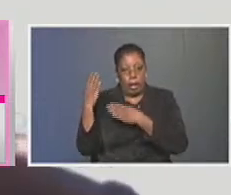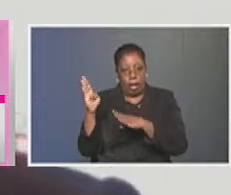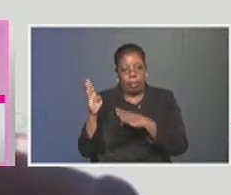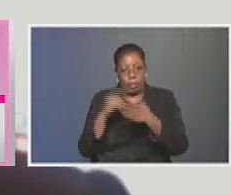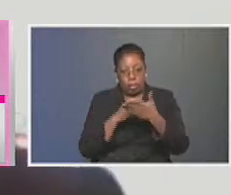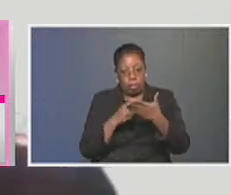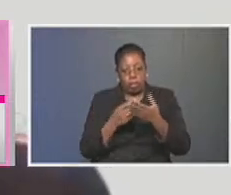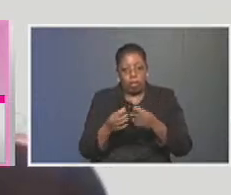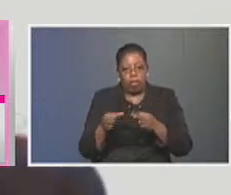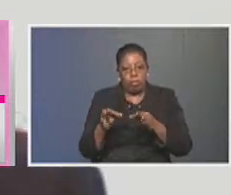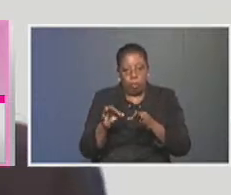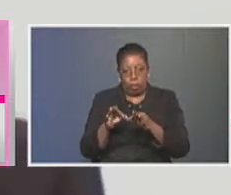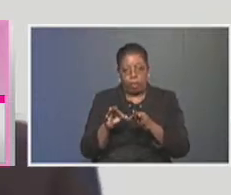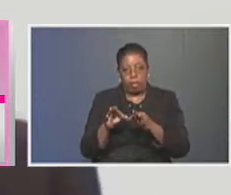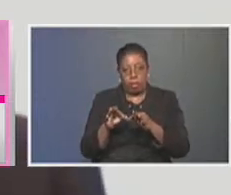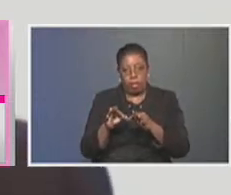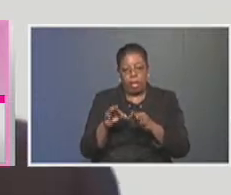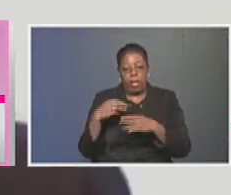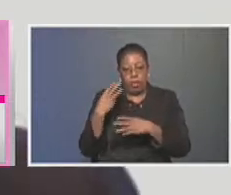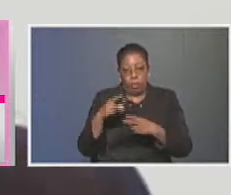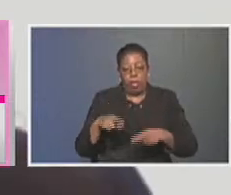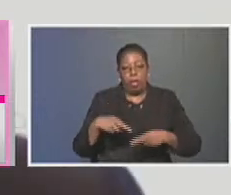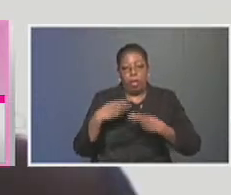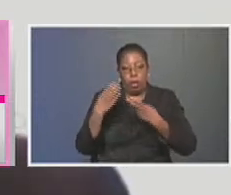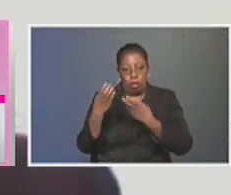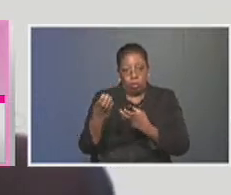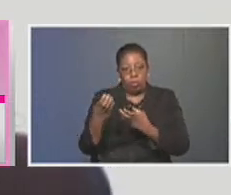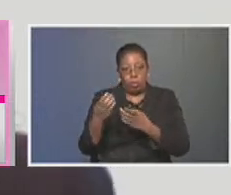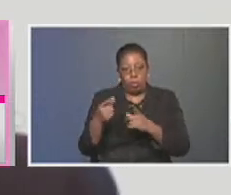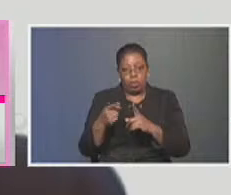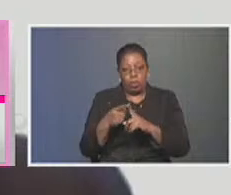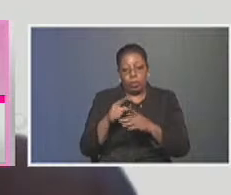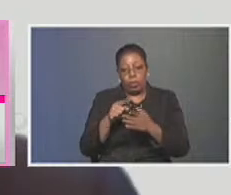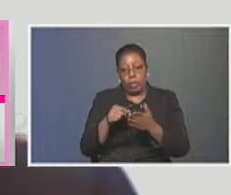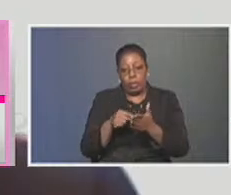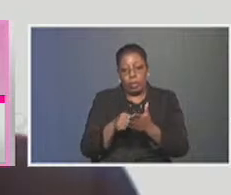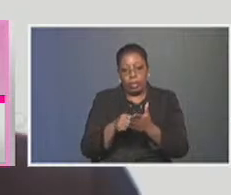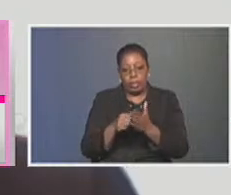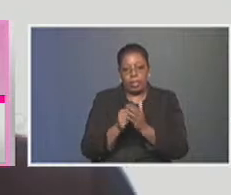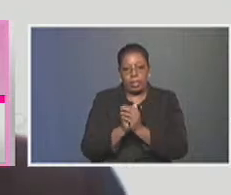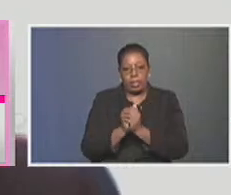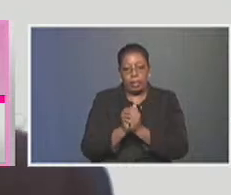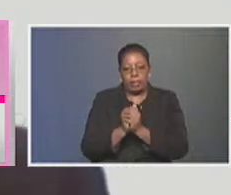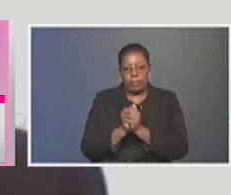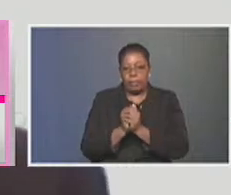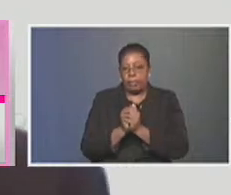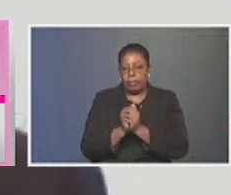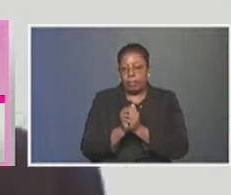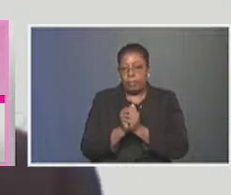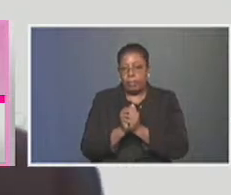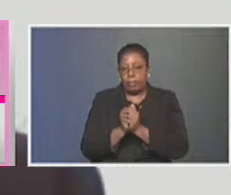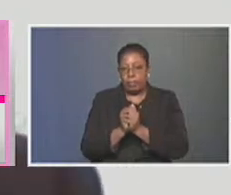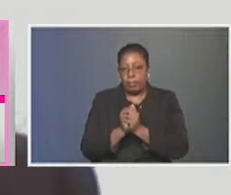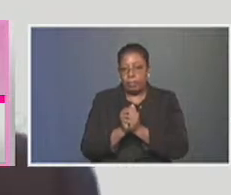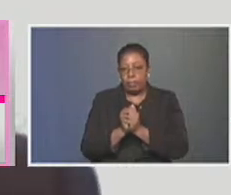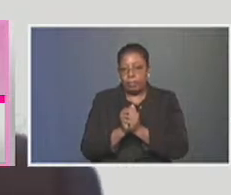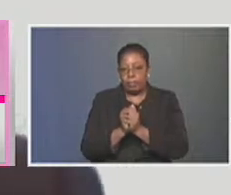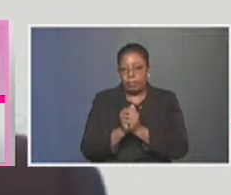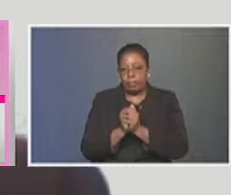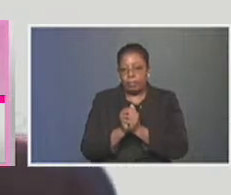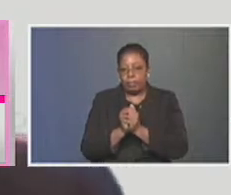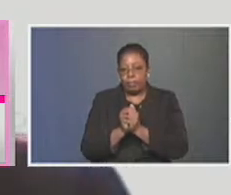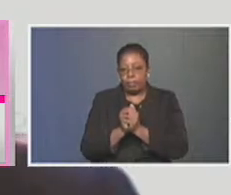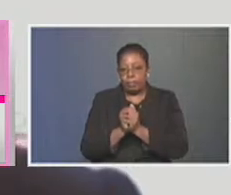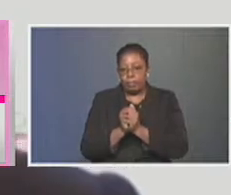is significant. We contribute from this niche significant revenues, but I only think